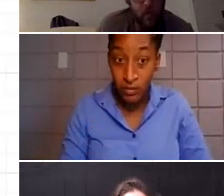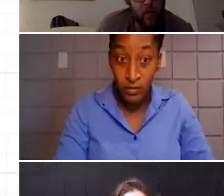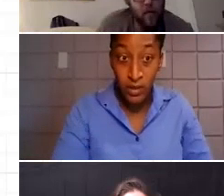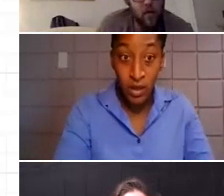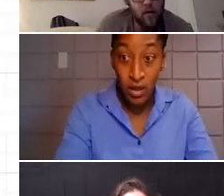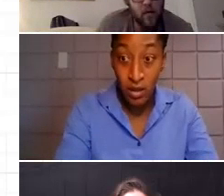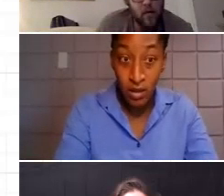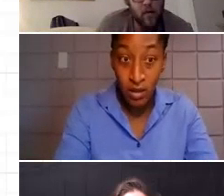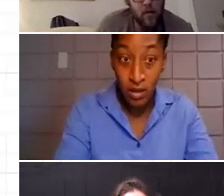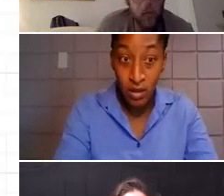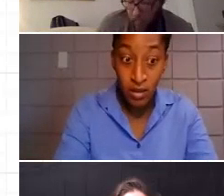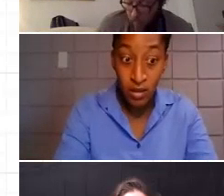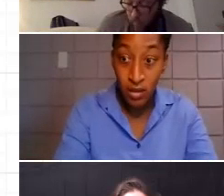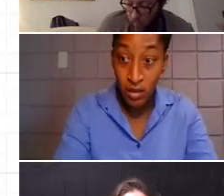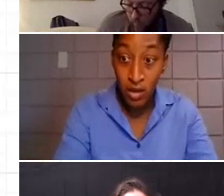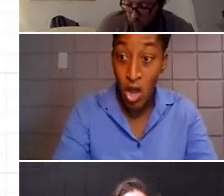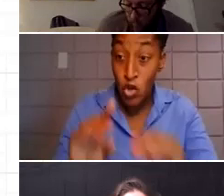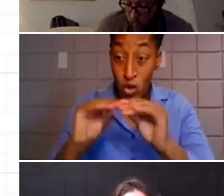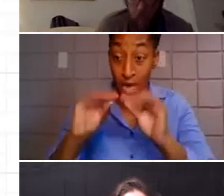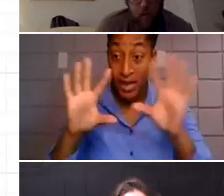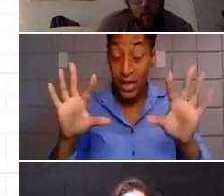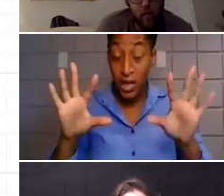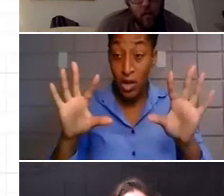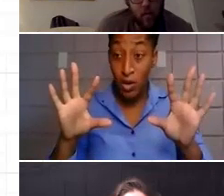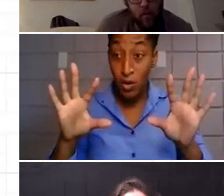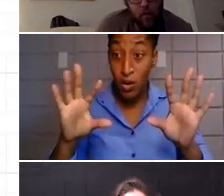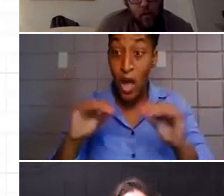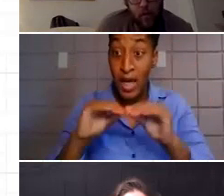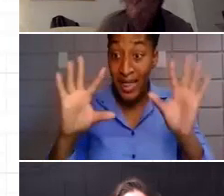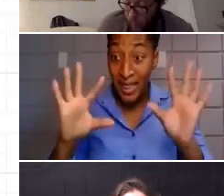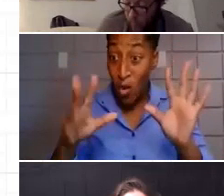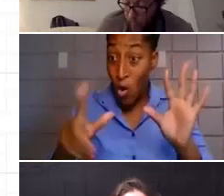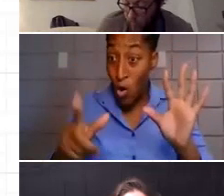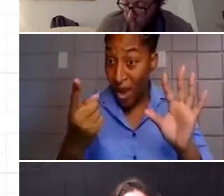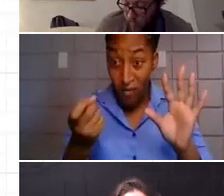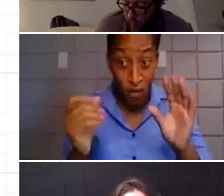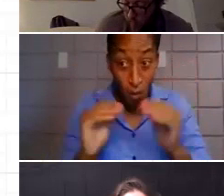So are we clear? Do you have a better idea of the question? Because I want to make sure I don't miss it.